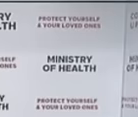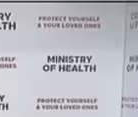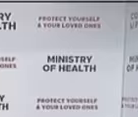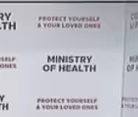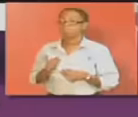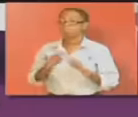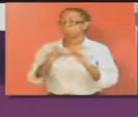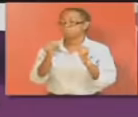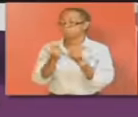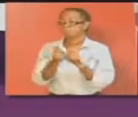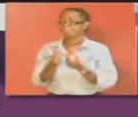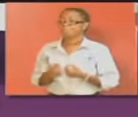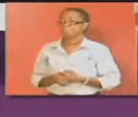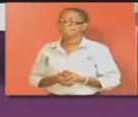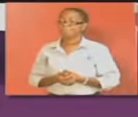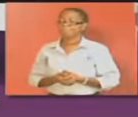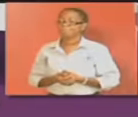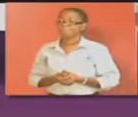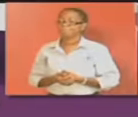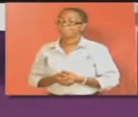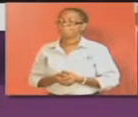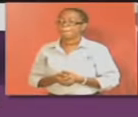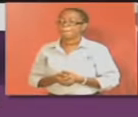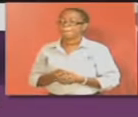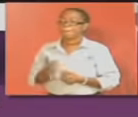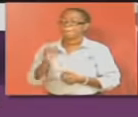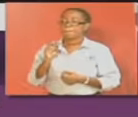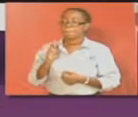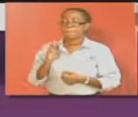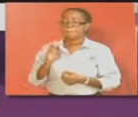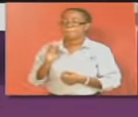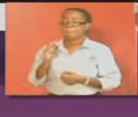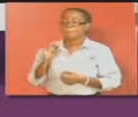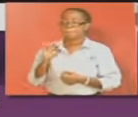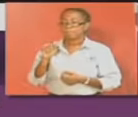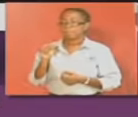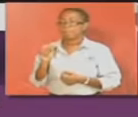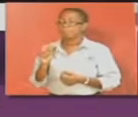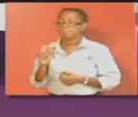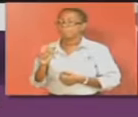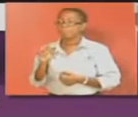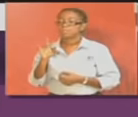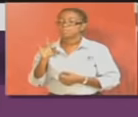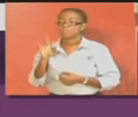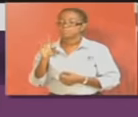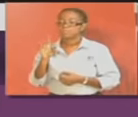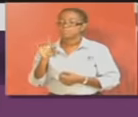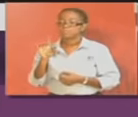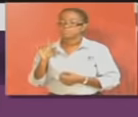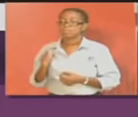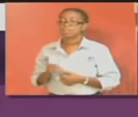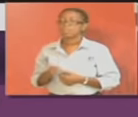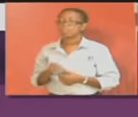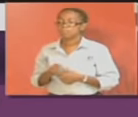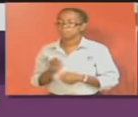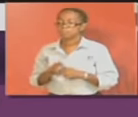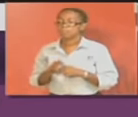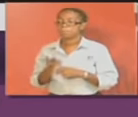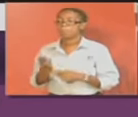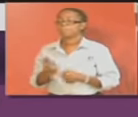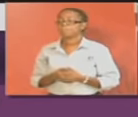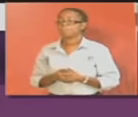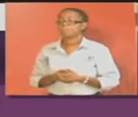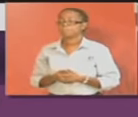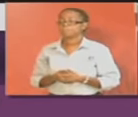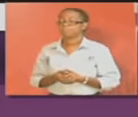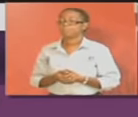Good morning, Freyola Botnick, Wired 868. My question believe would go to Dr. Hines. Dr.